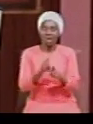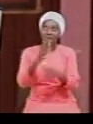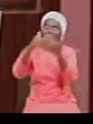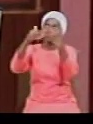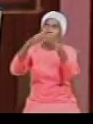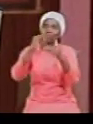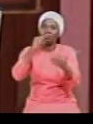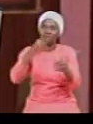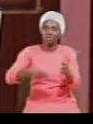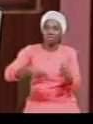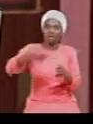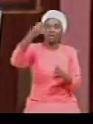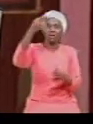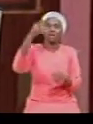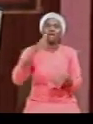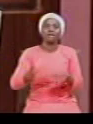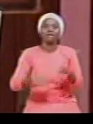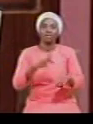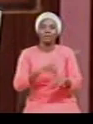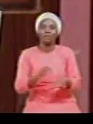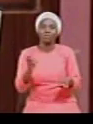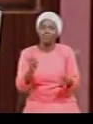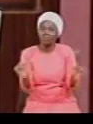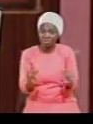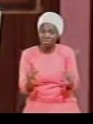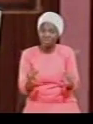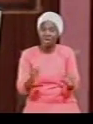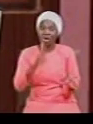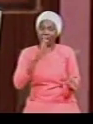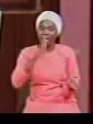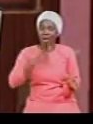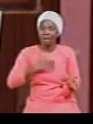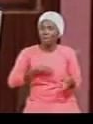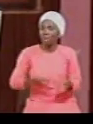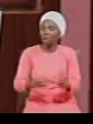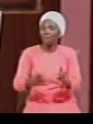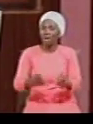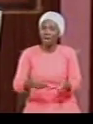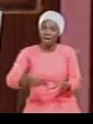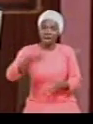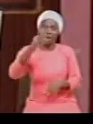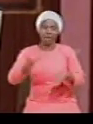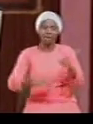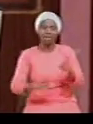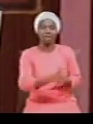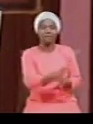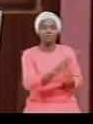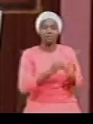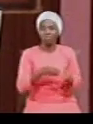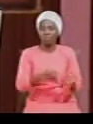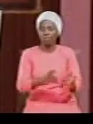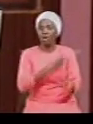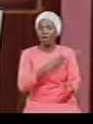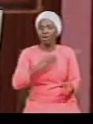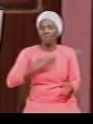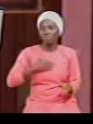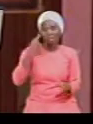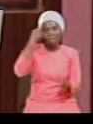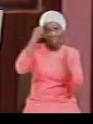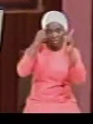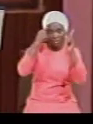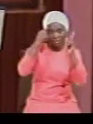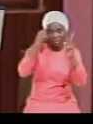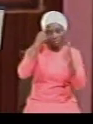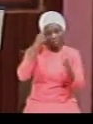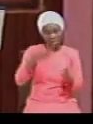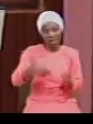ways higher than your ways, and my thoughts higher than your thoughts. That means you